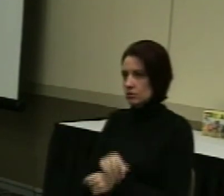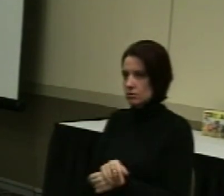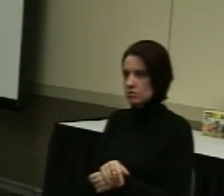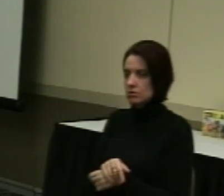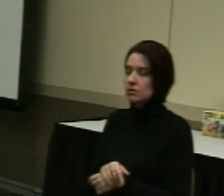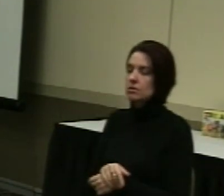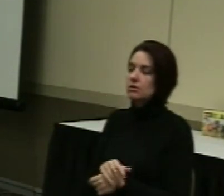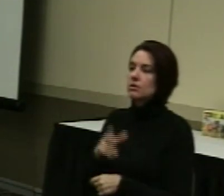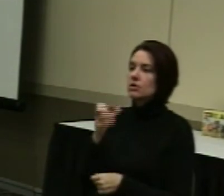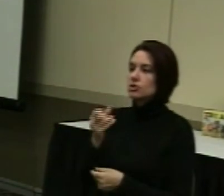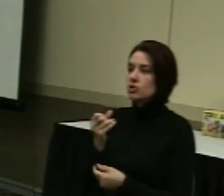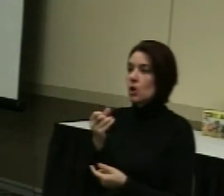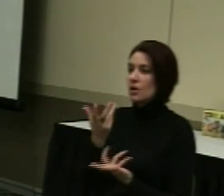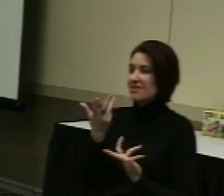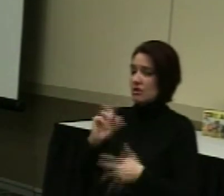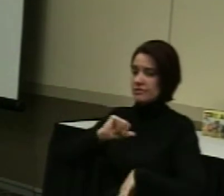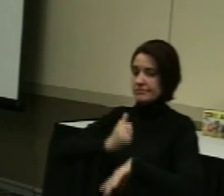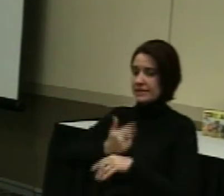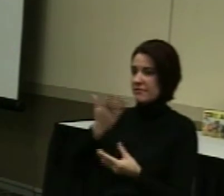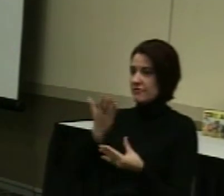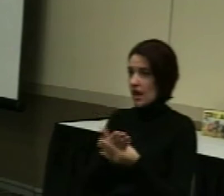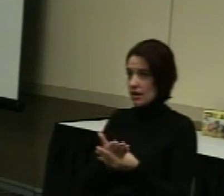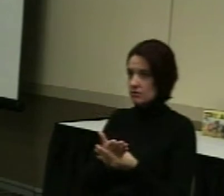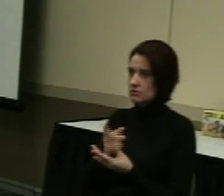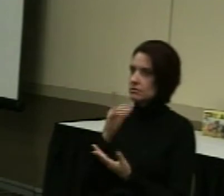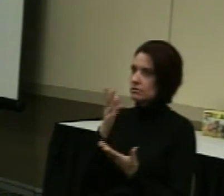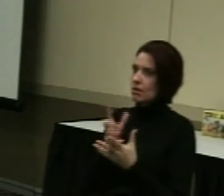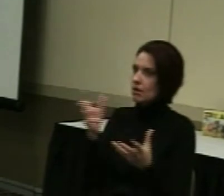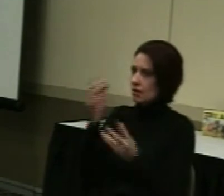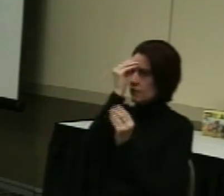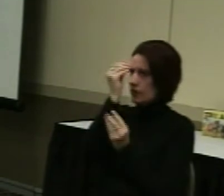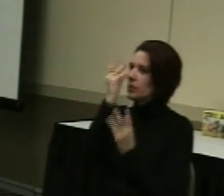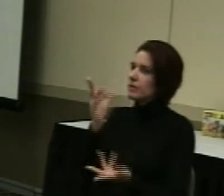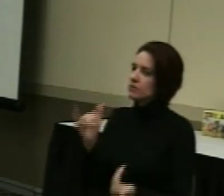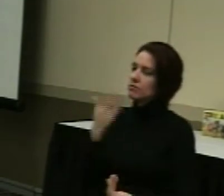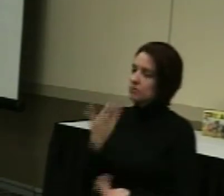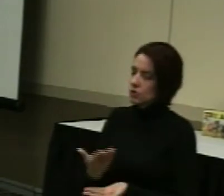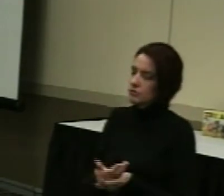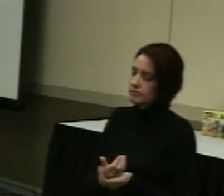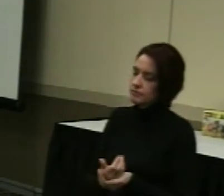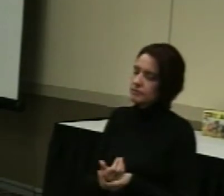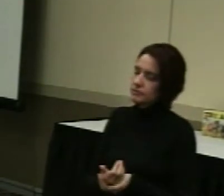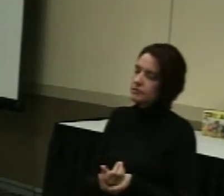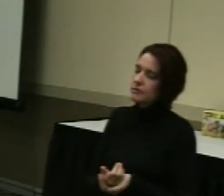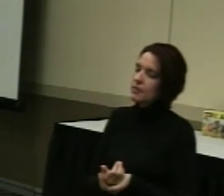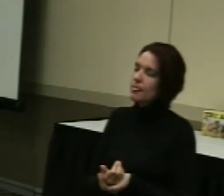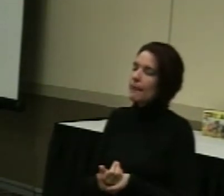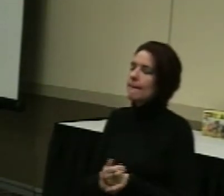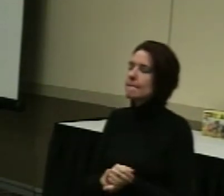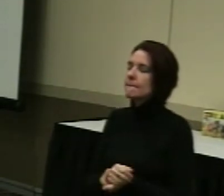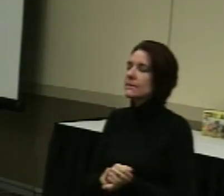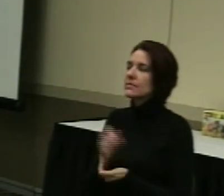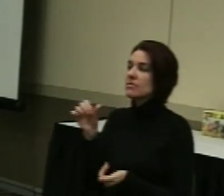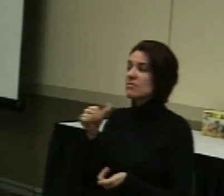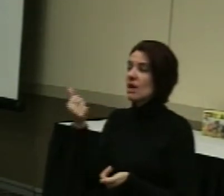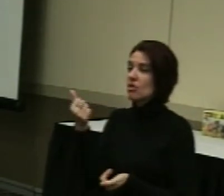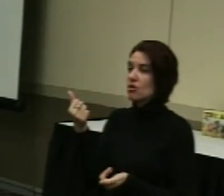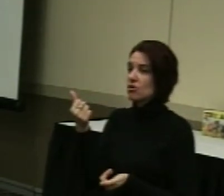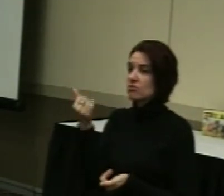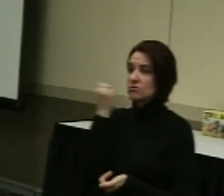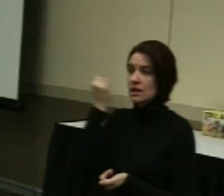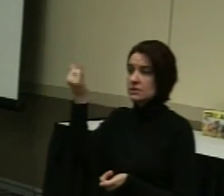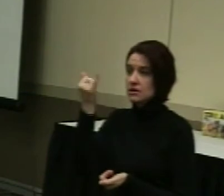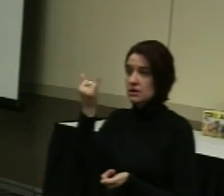a meaningful program. So existing files are a great data source. That's certainly something to take seriously. Other